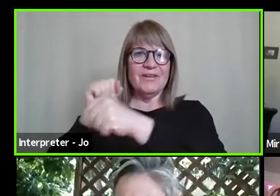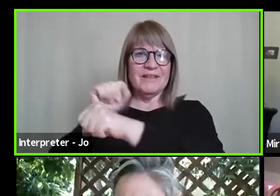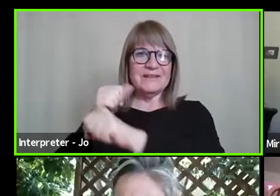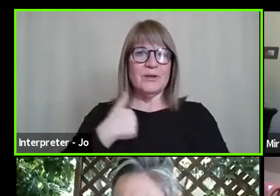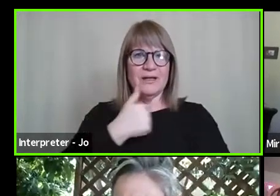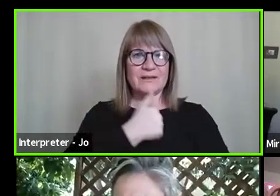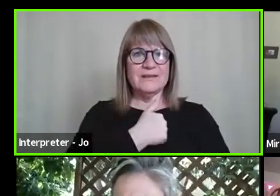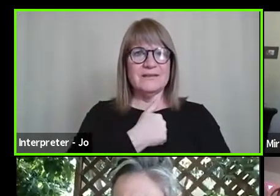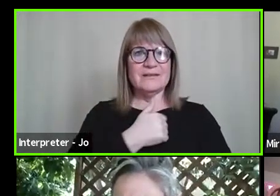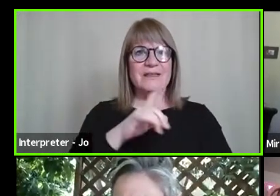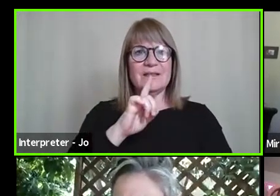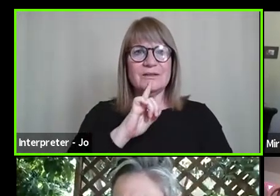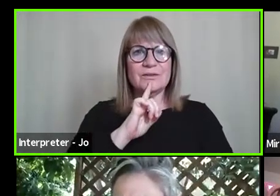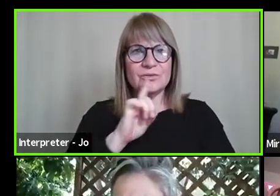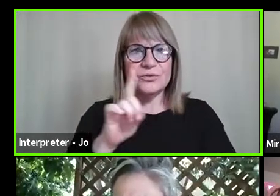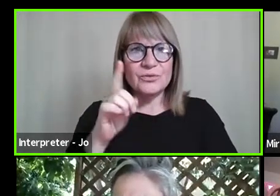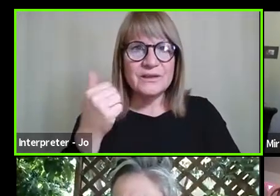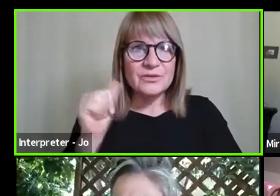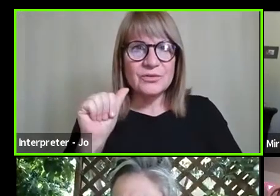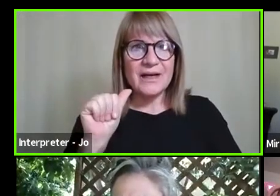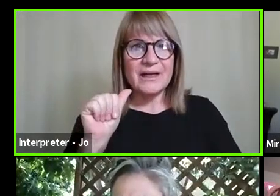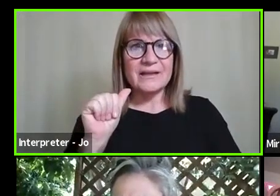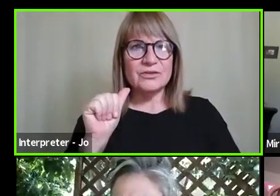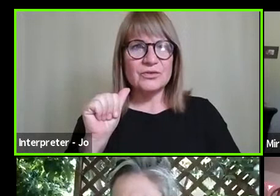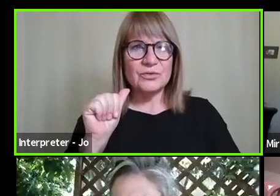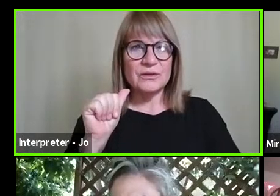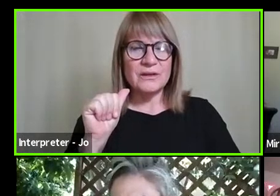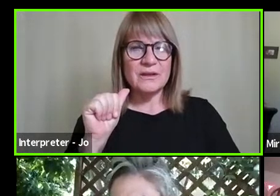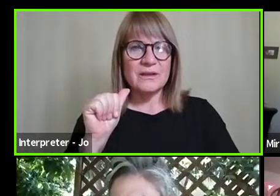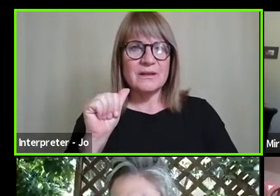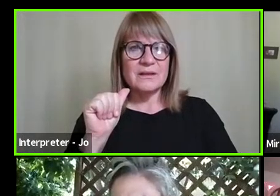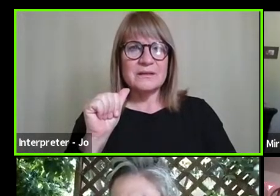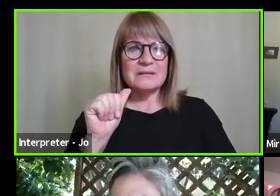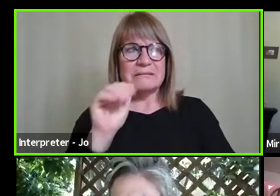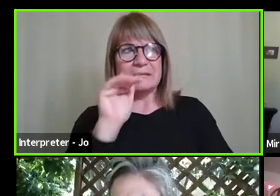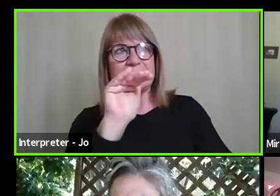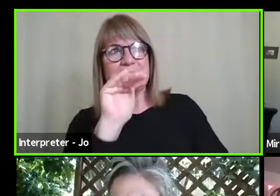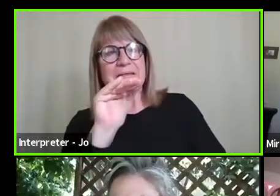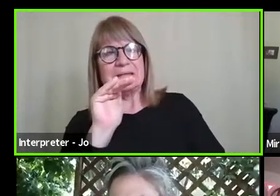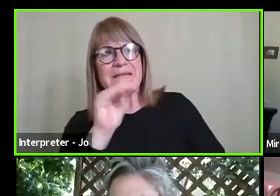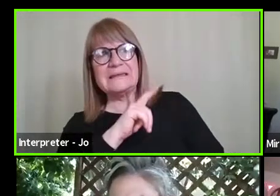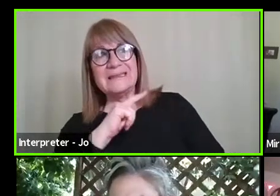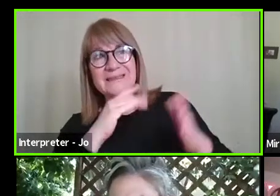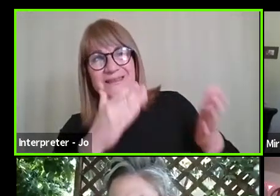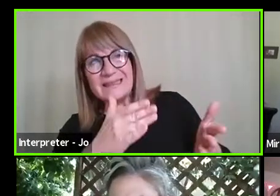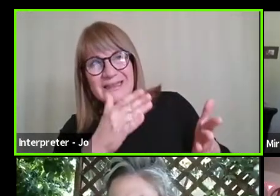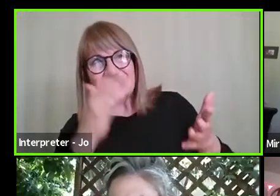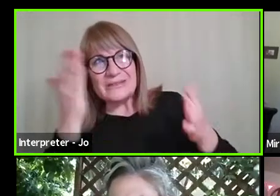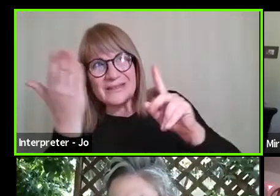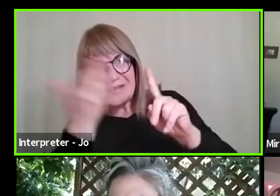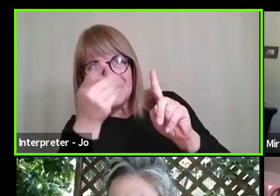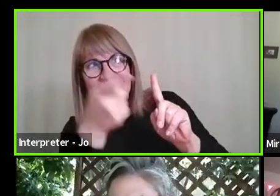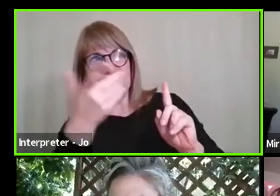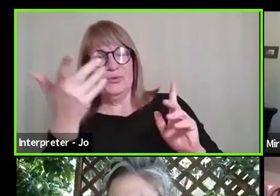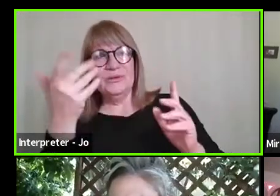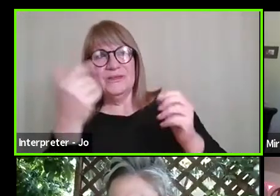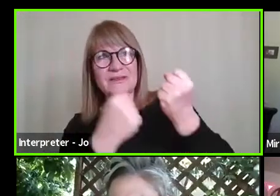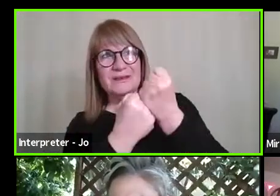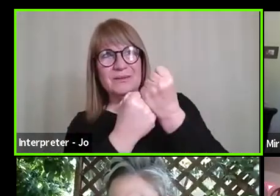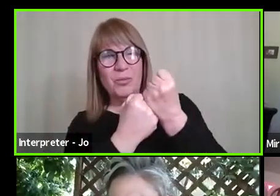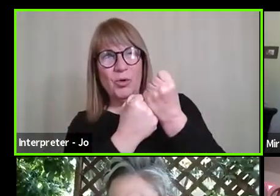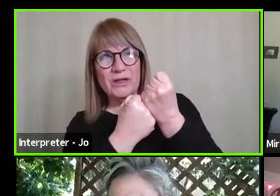really trying to for example move different legislators that may be you know um really